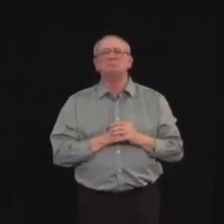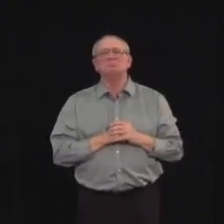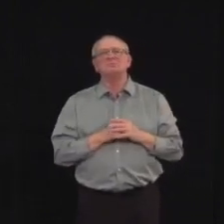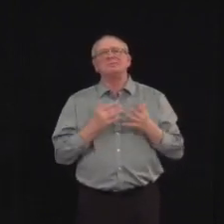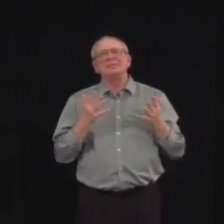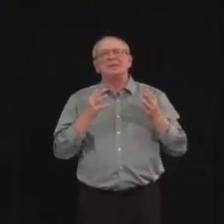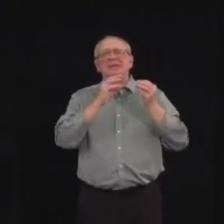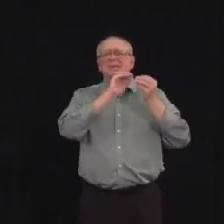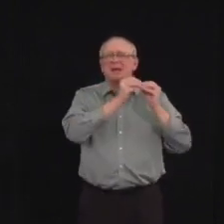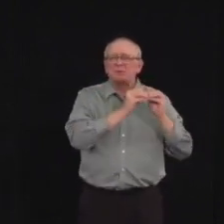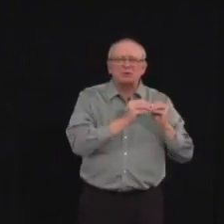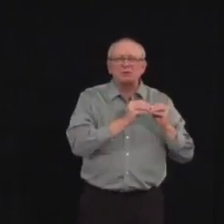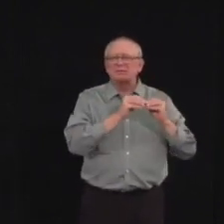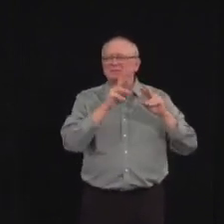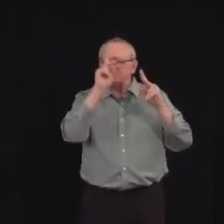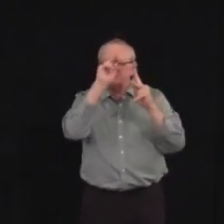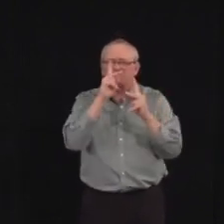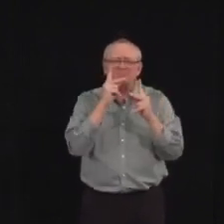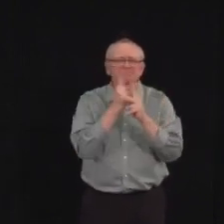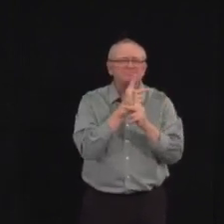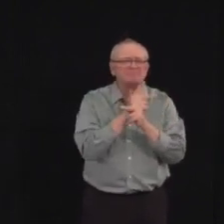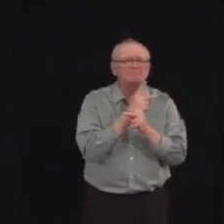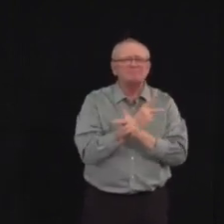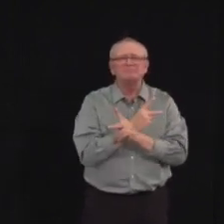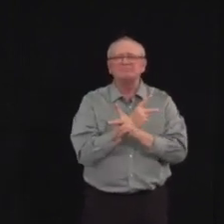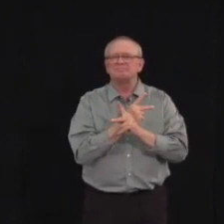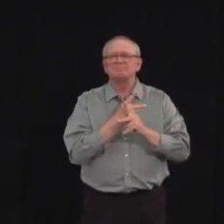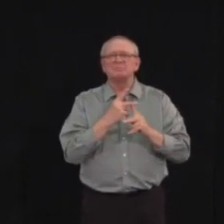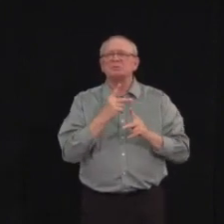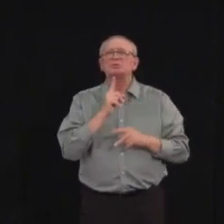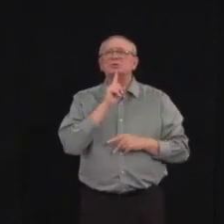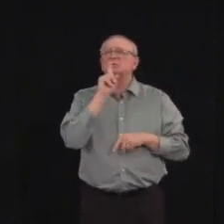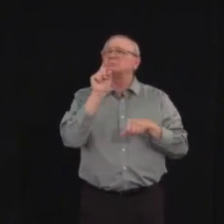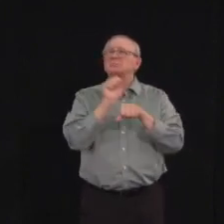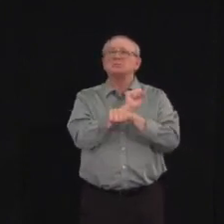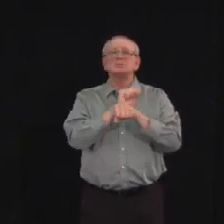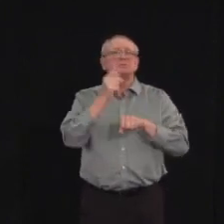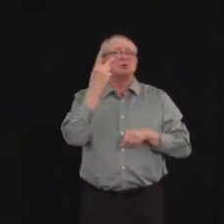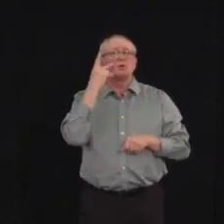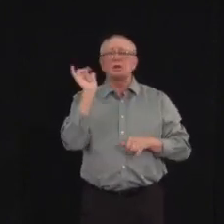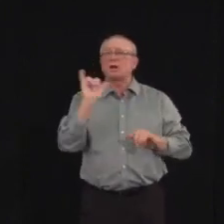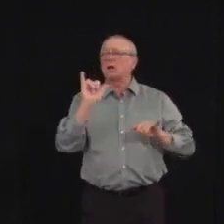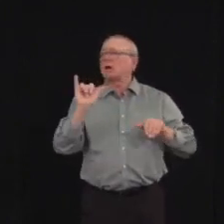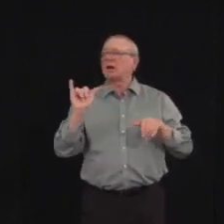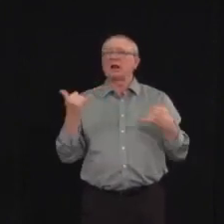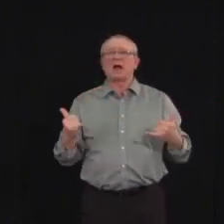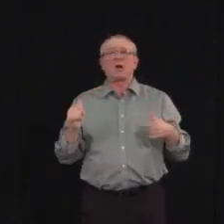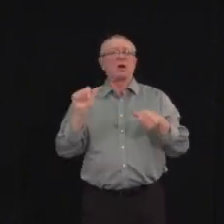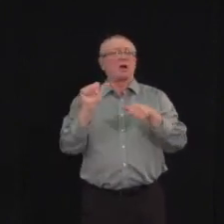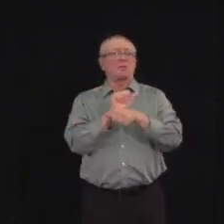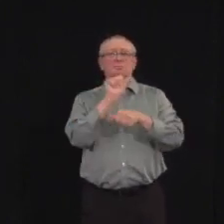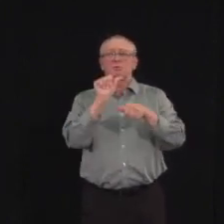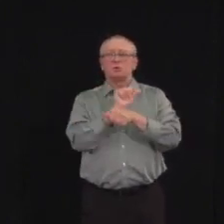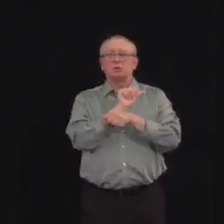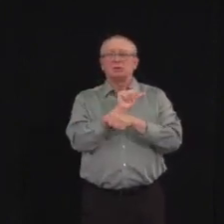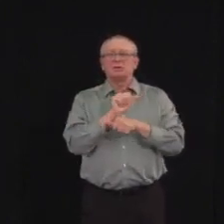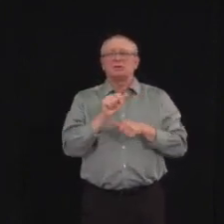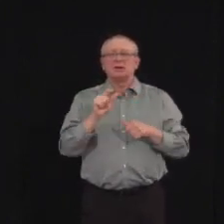looking at the actual performance in Alberta versus the probable and elevated